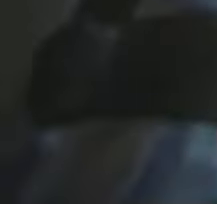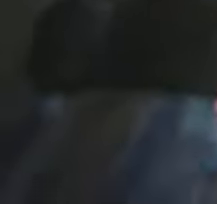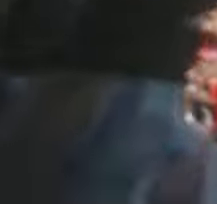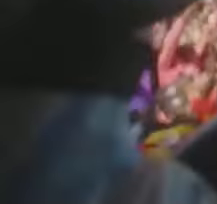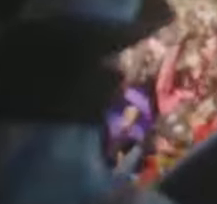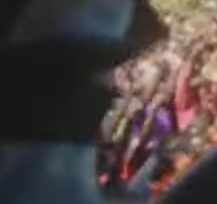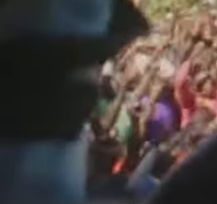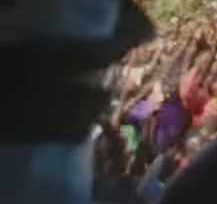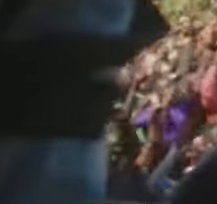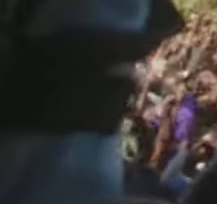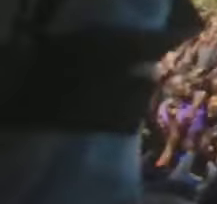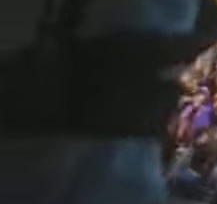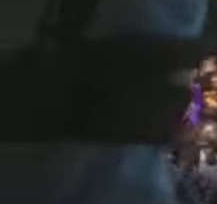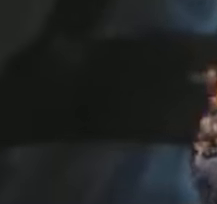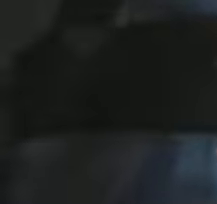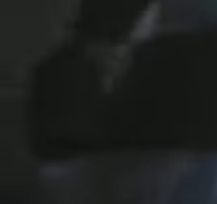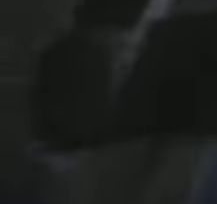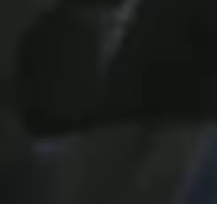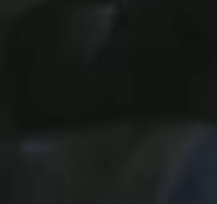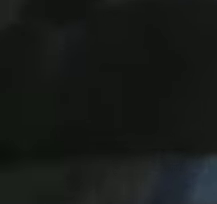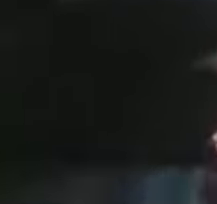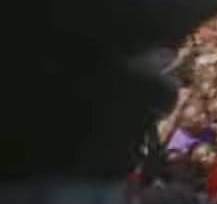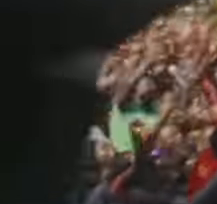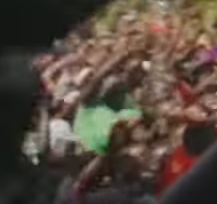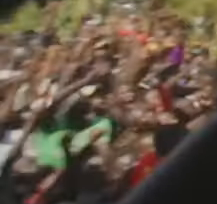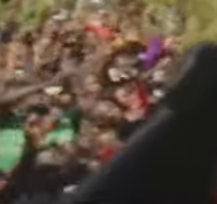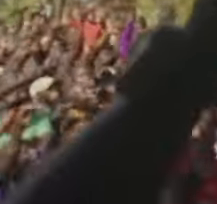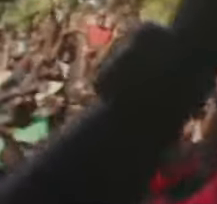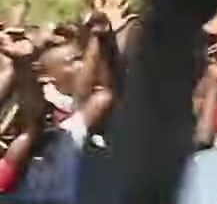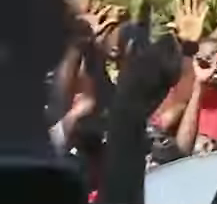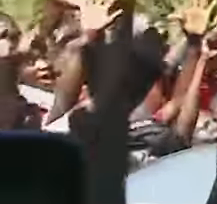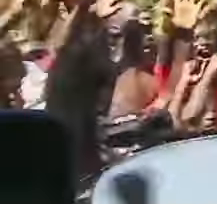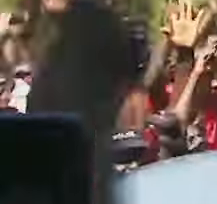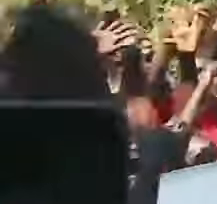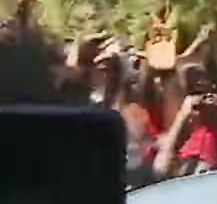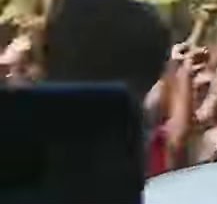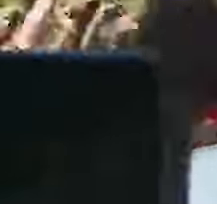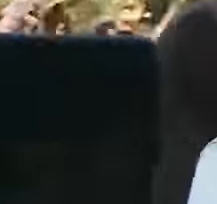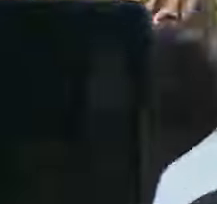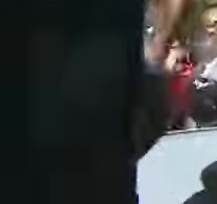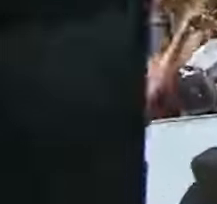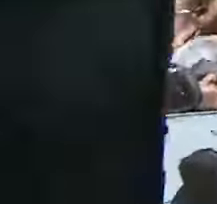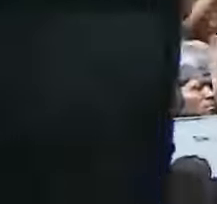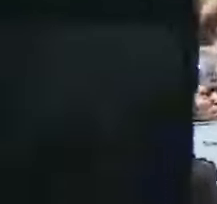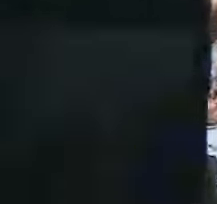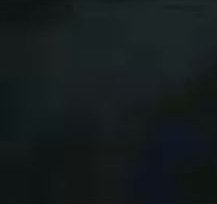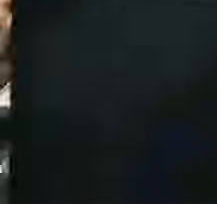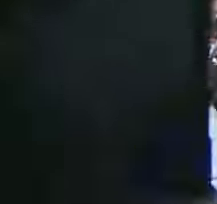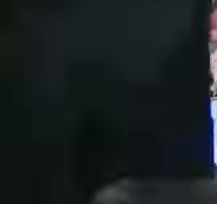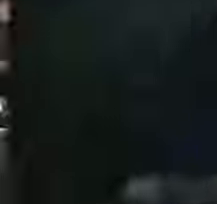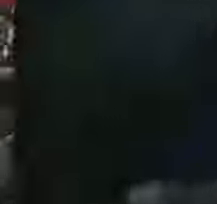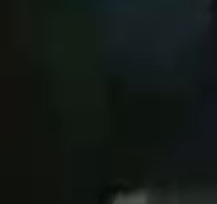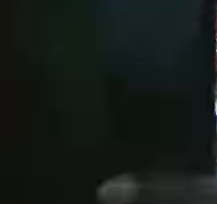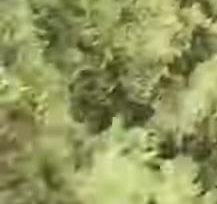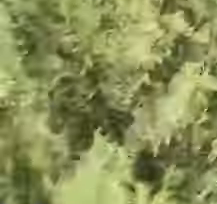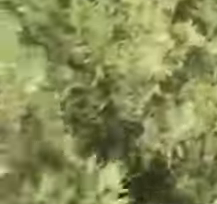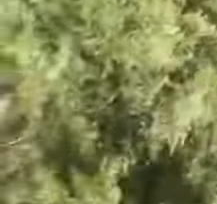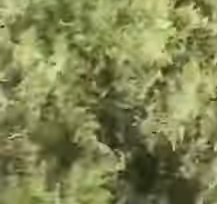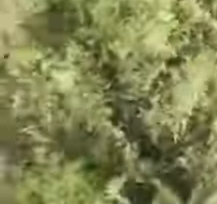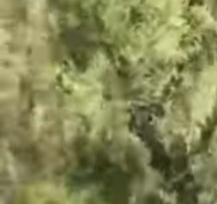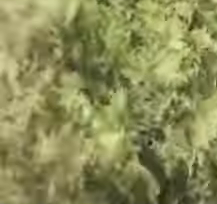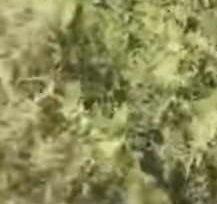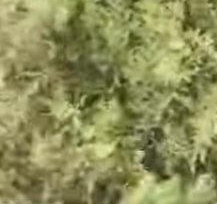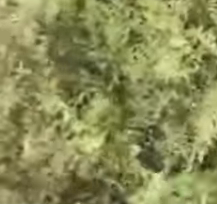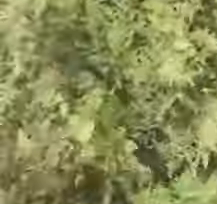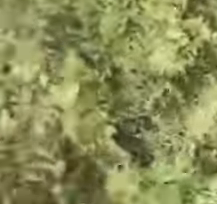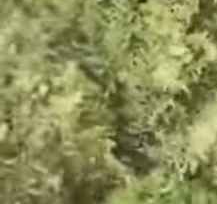He told them he would end three decades of one man's rule. And in a country where 3/4 of the